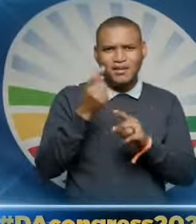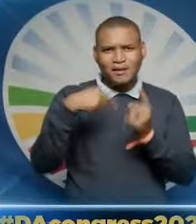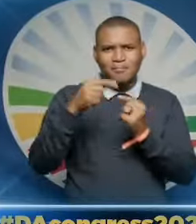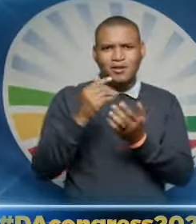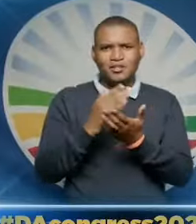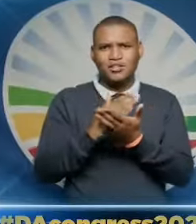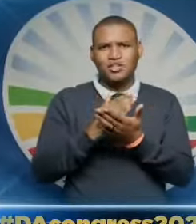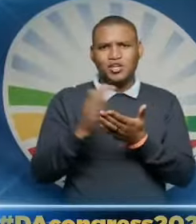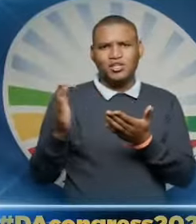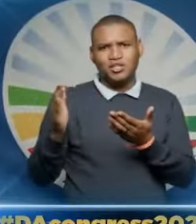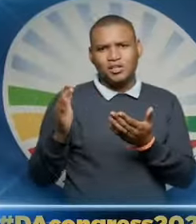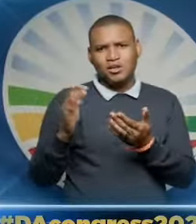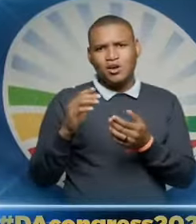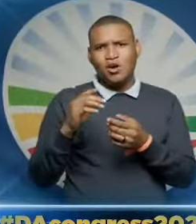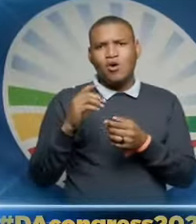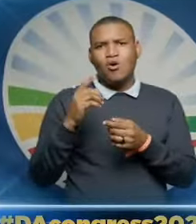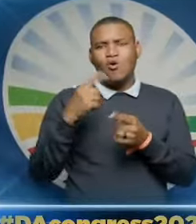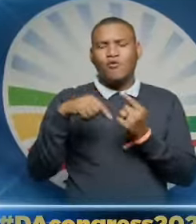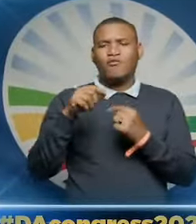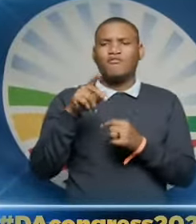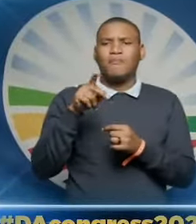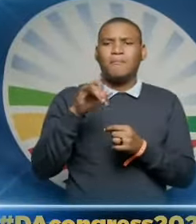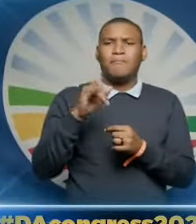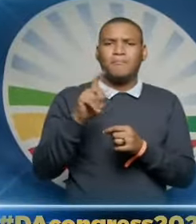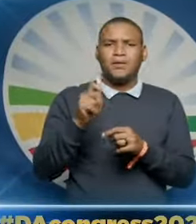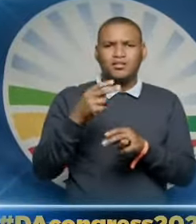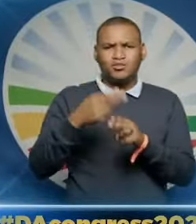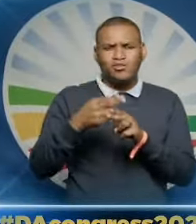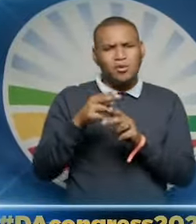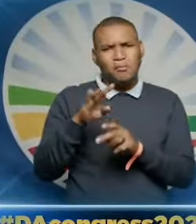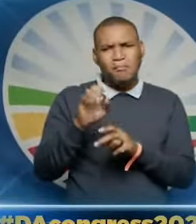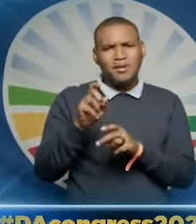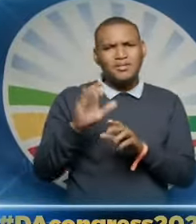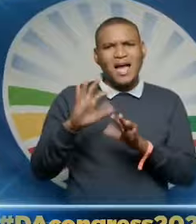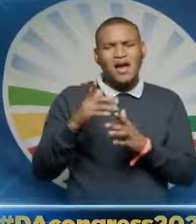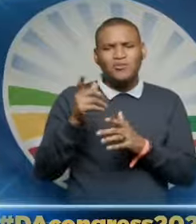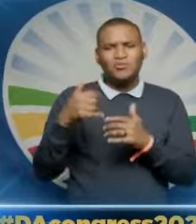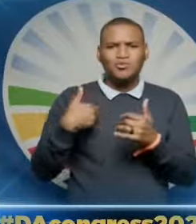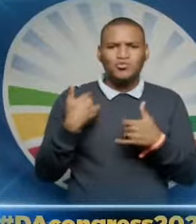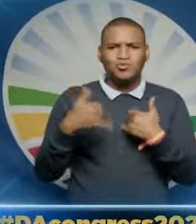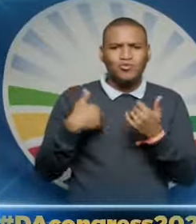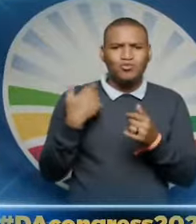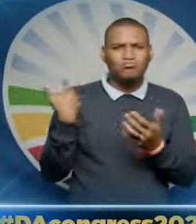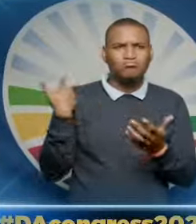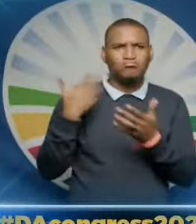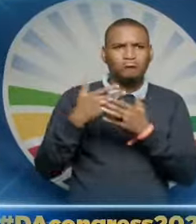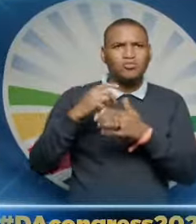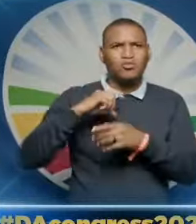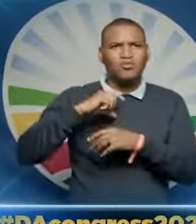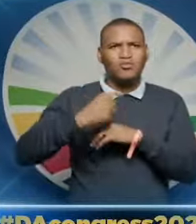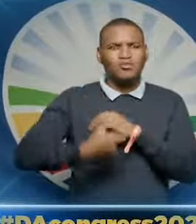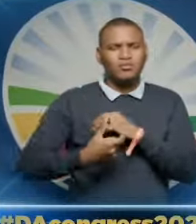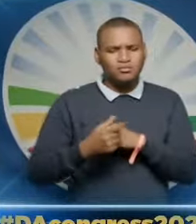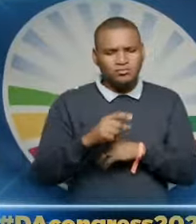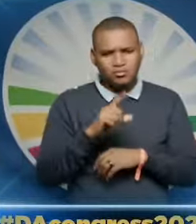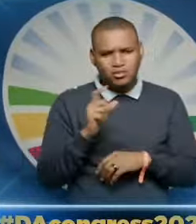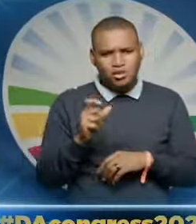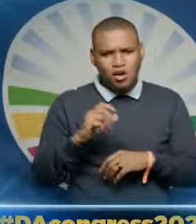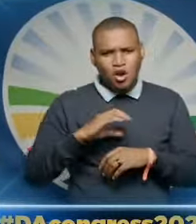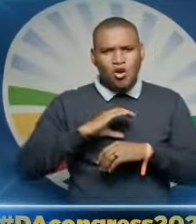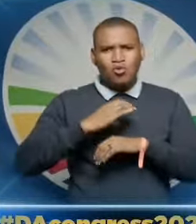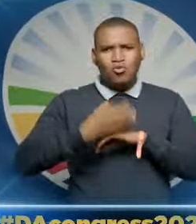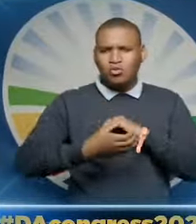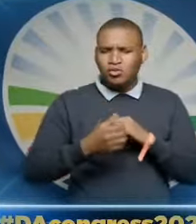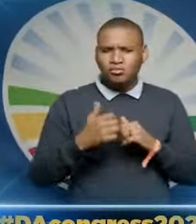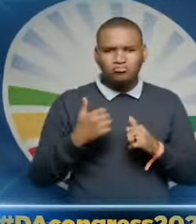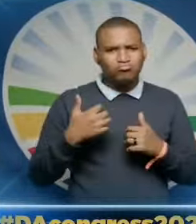for the eradication of pit toilets. Bax, how are you enjoying Congress so far? Look, Gwena, Congress is electric